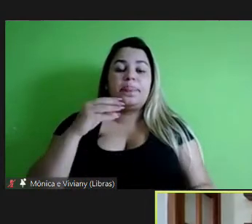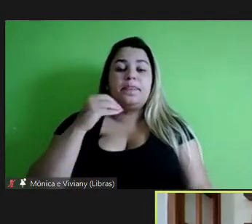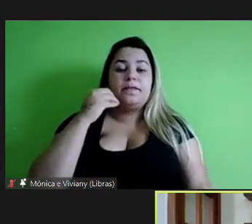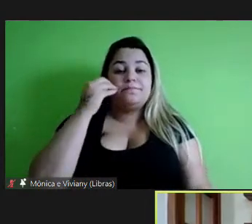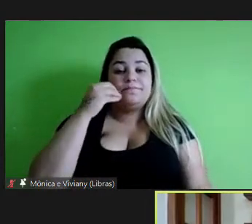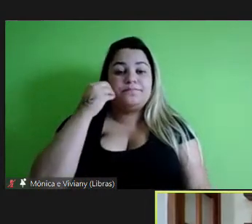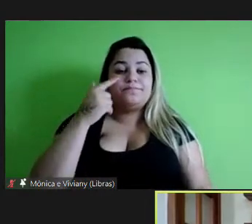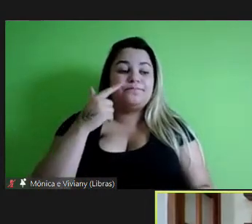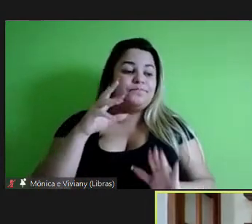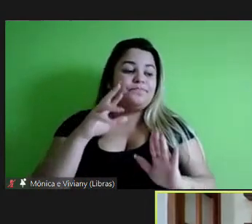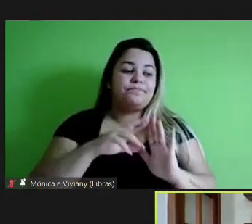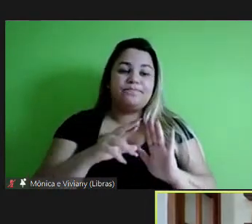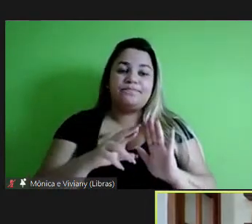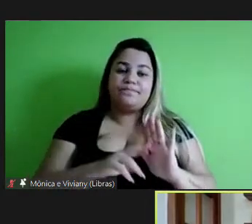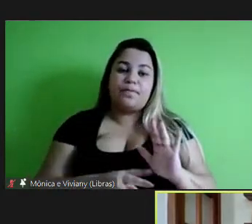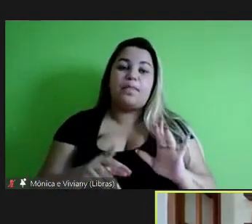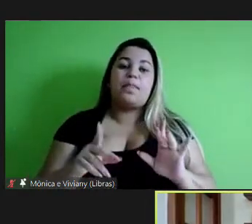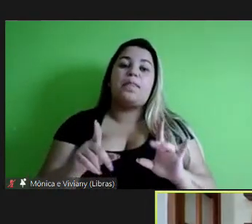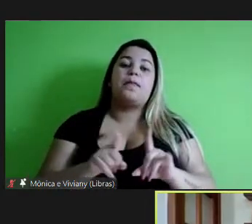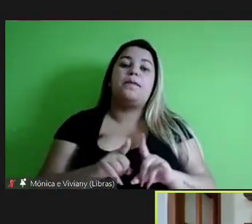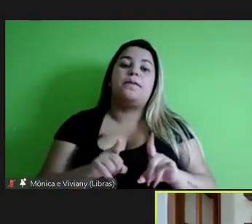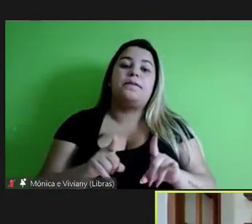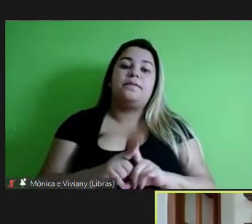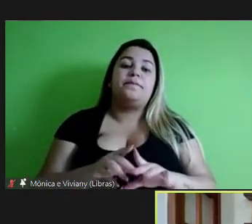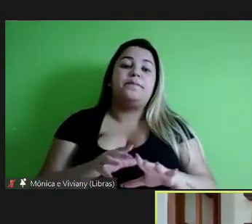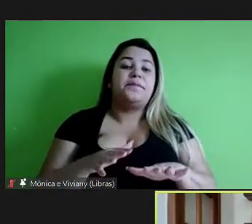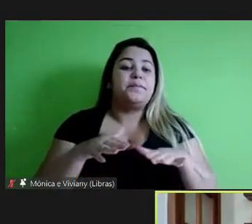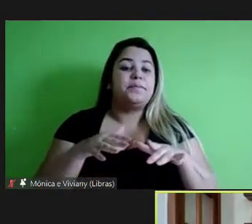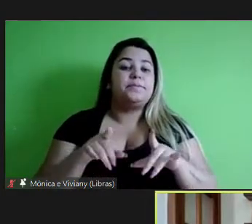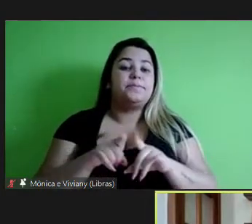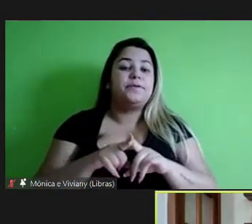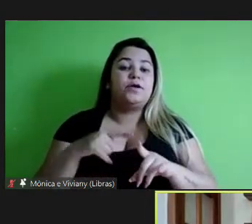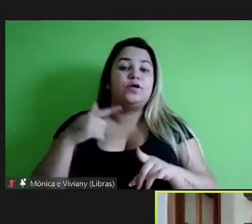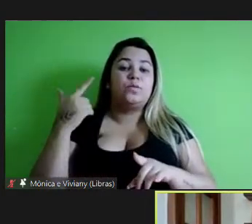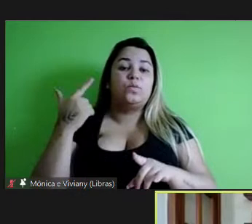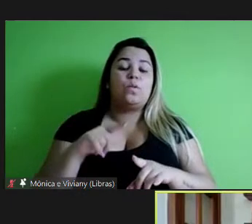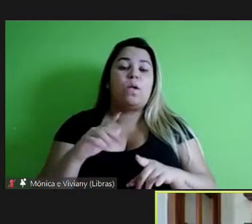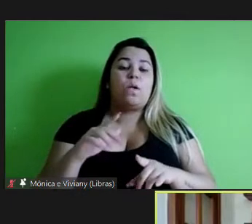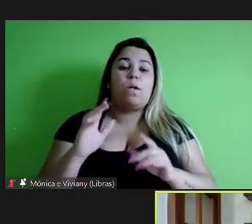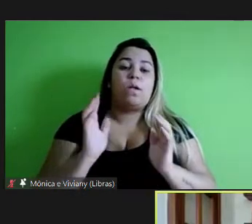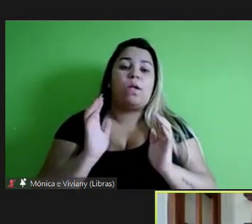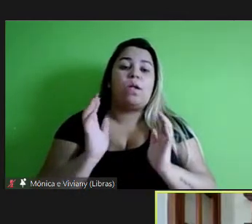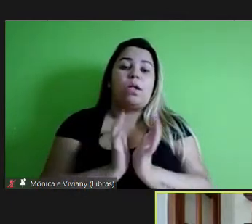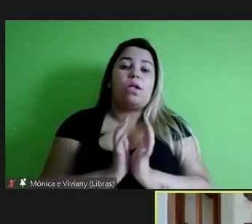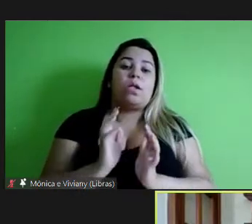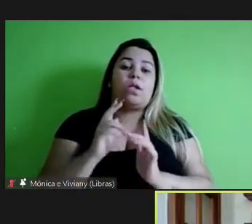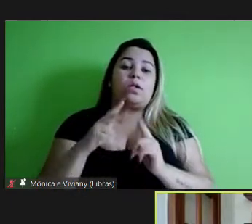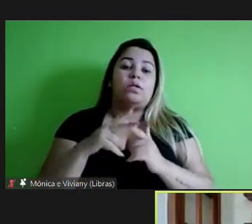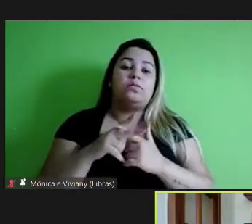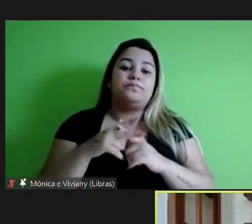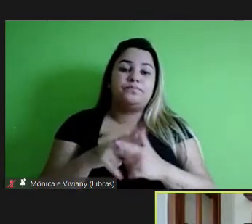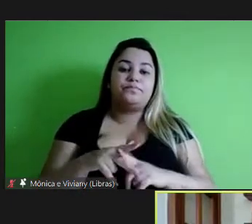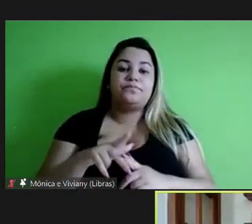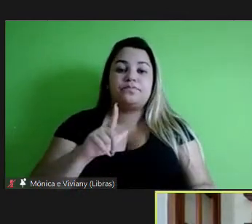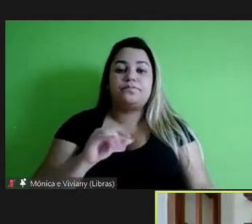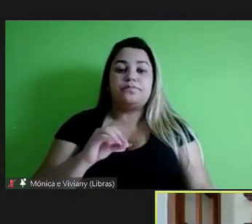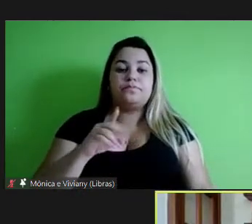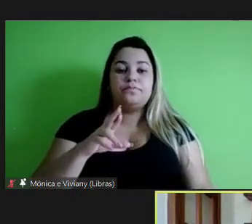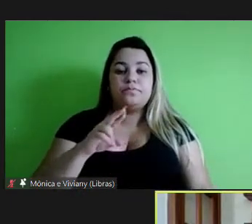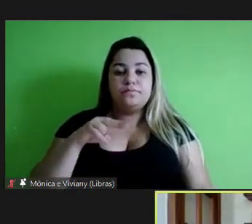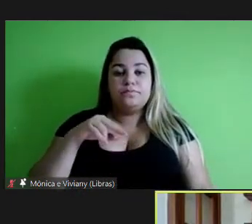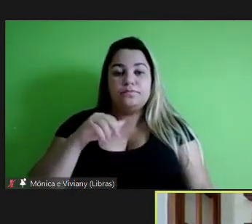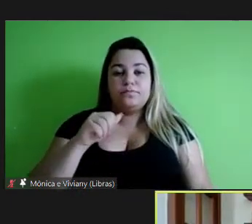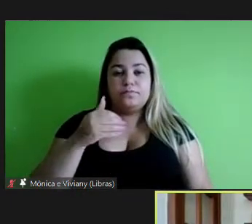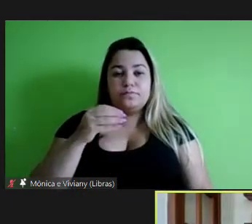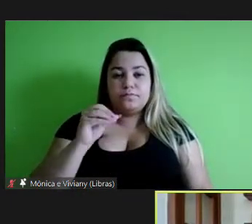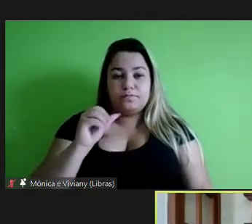reports of experiences from the teams of primary care, mobilizing the other social